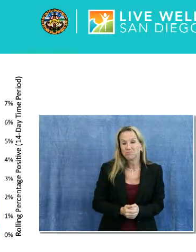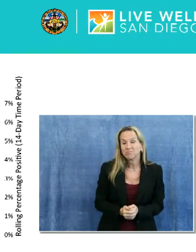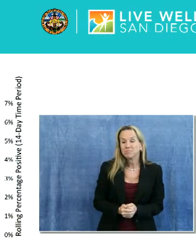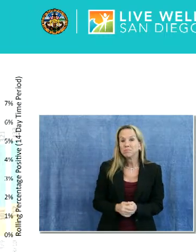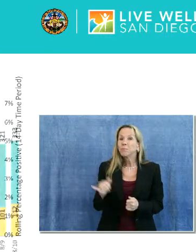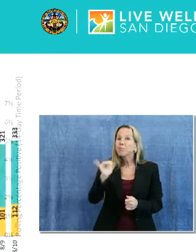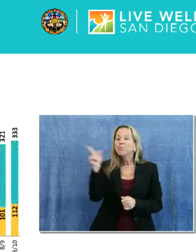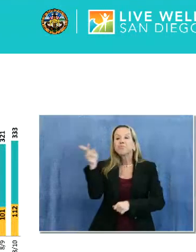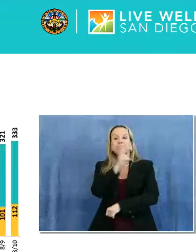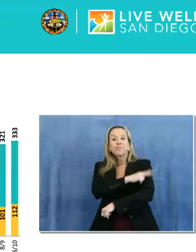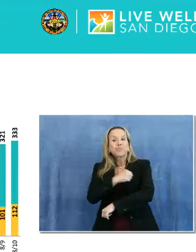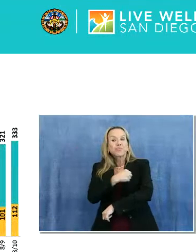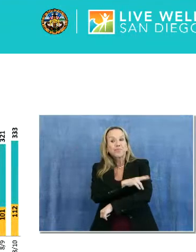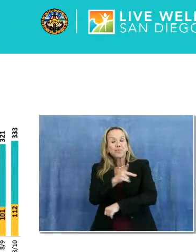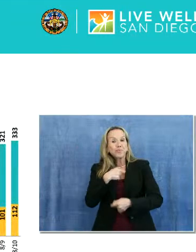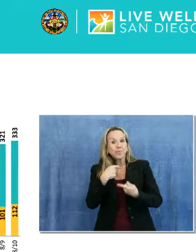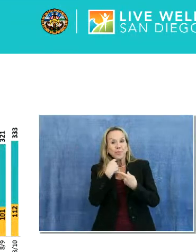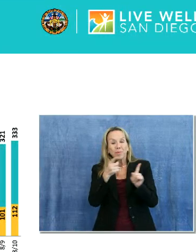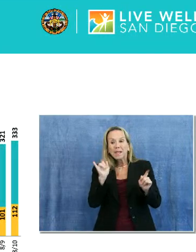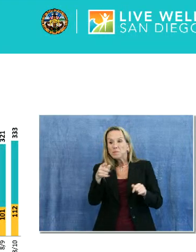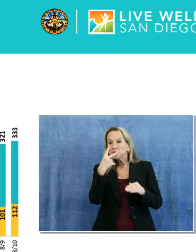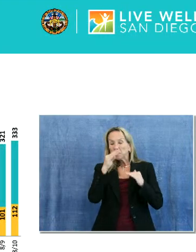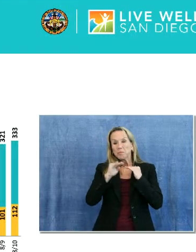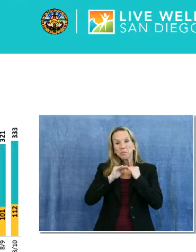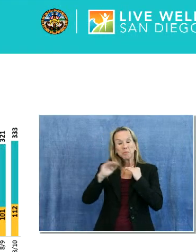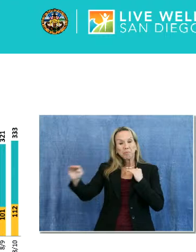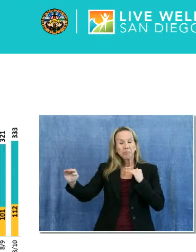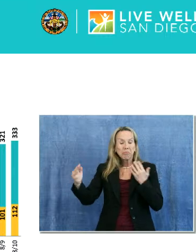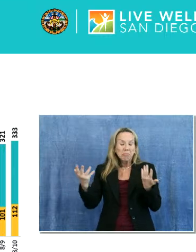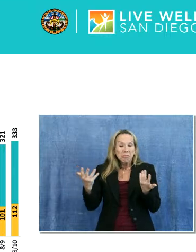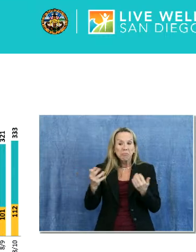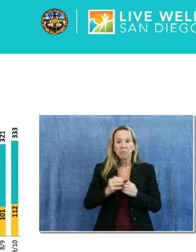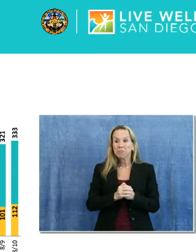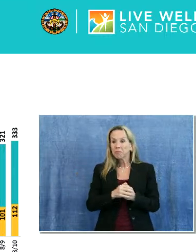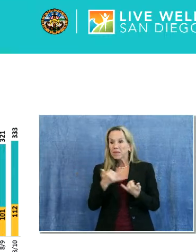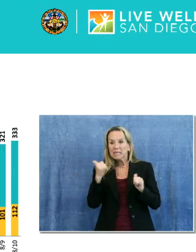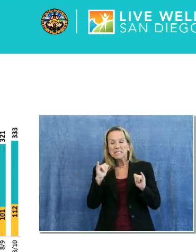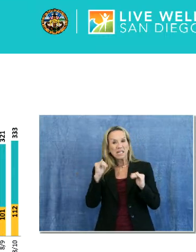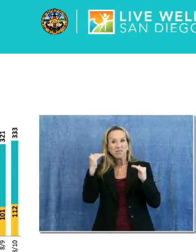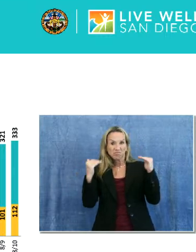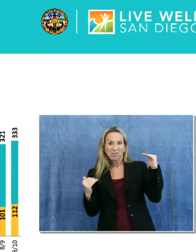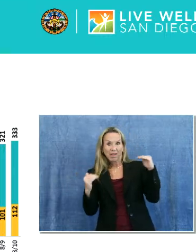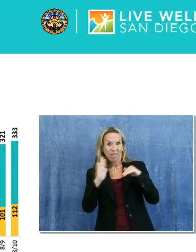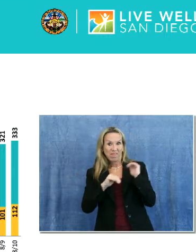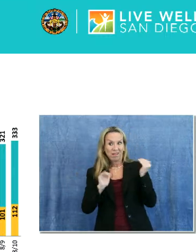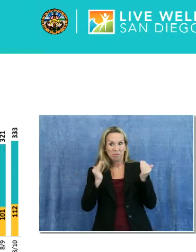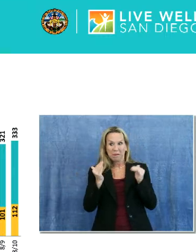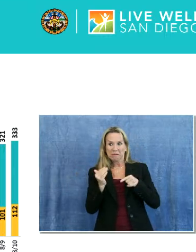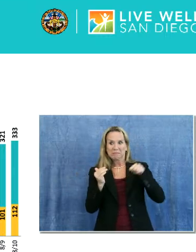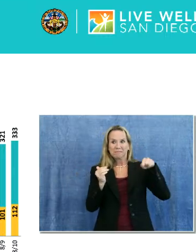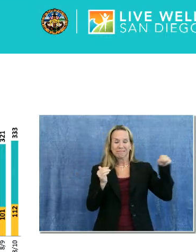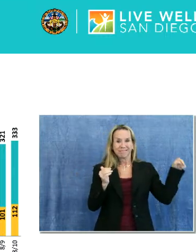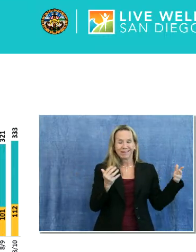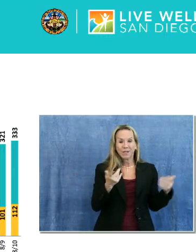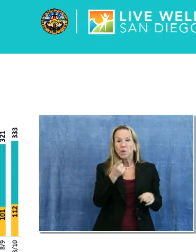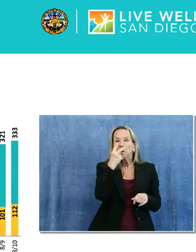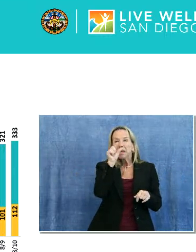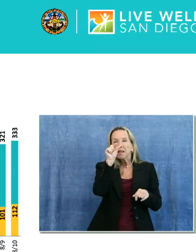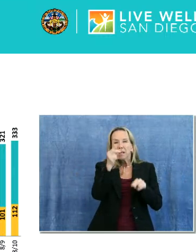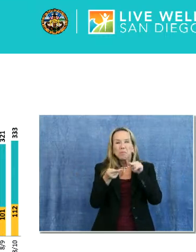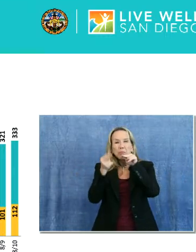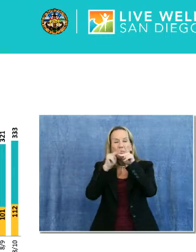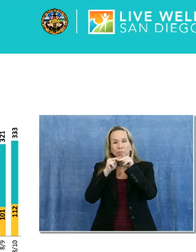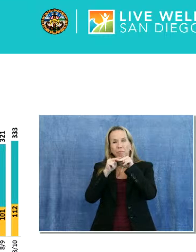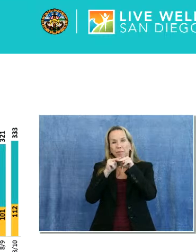number of hospitalizations relatively flat yesterday to today, but still down compared to where we were. Slight uptick in